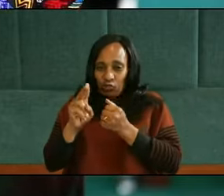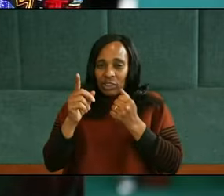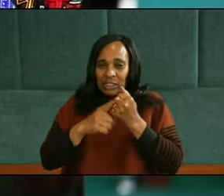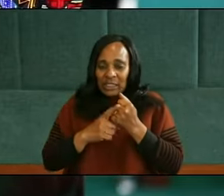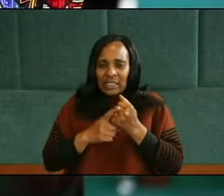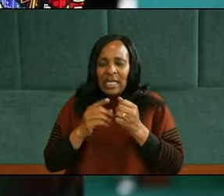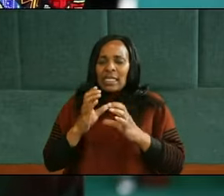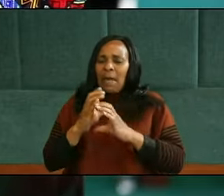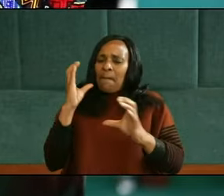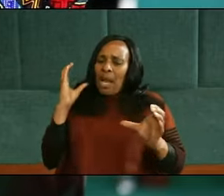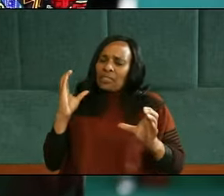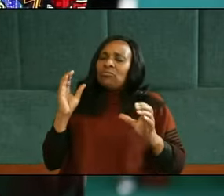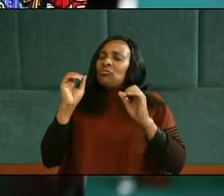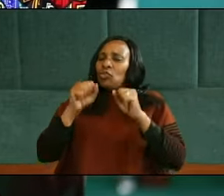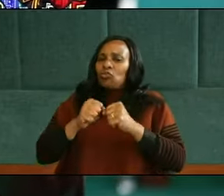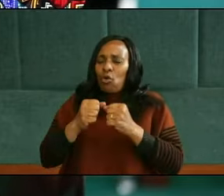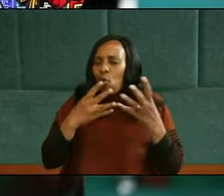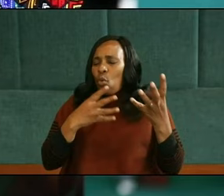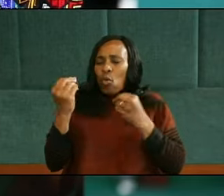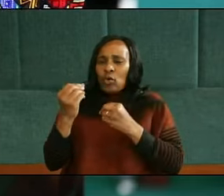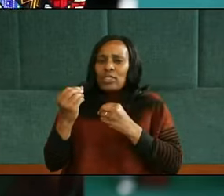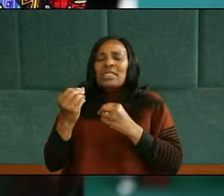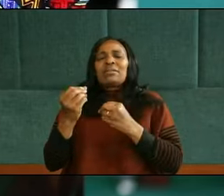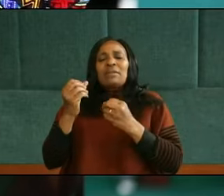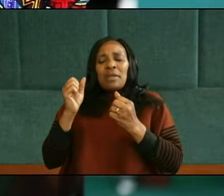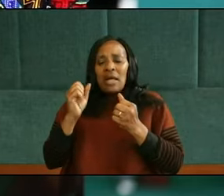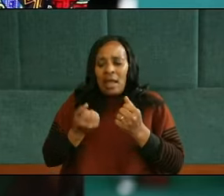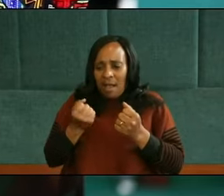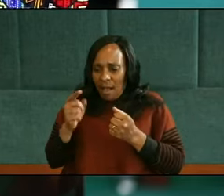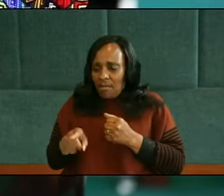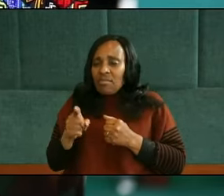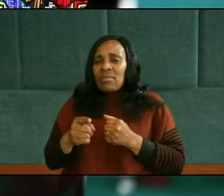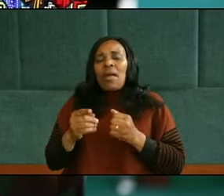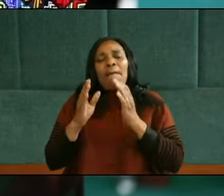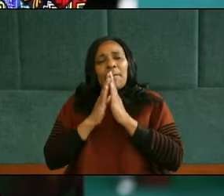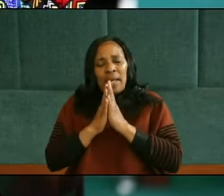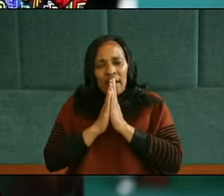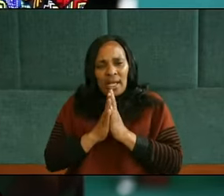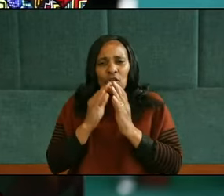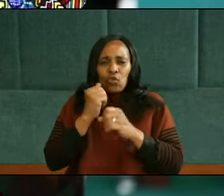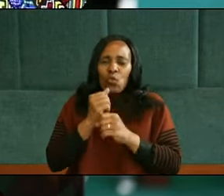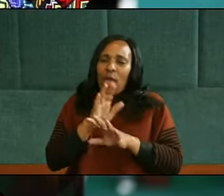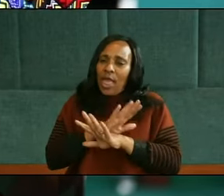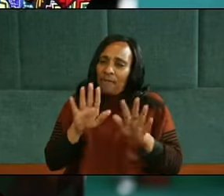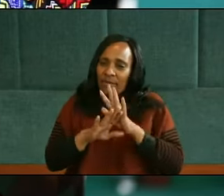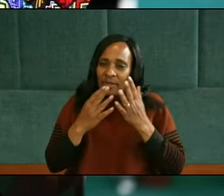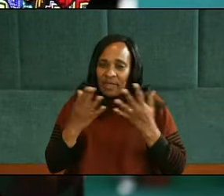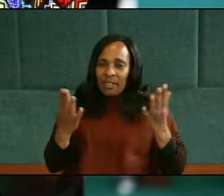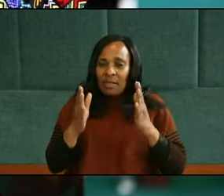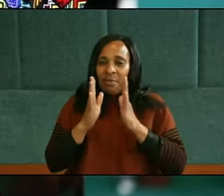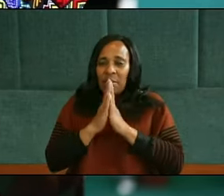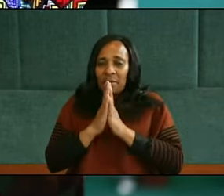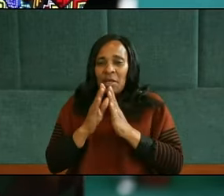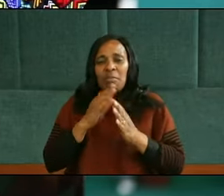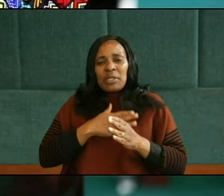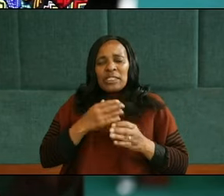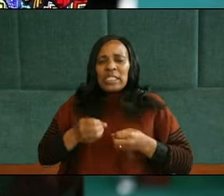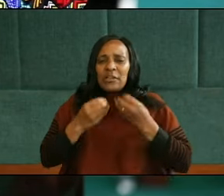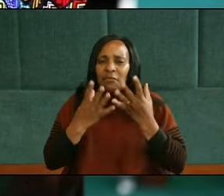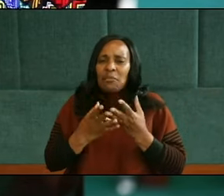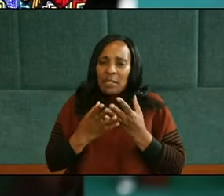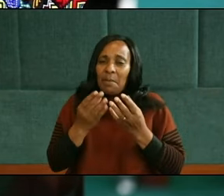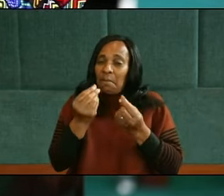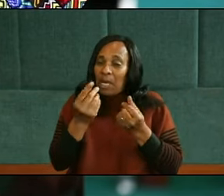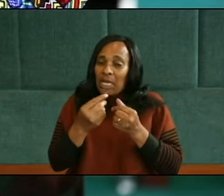bumped down the road, Achia tearfully prayed. I know you can do anything, she prayed. So please give me some money on the